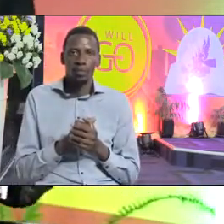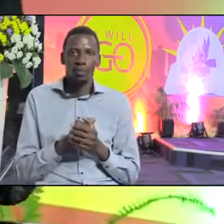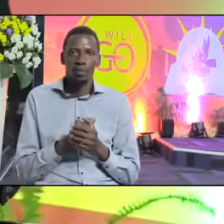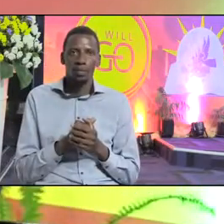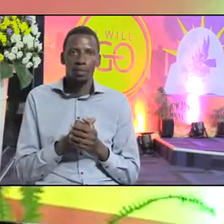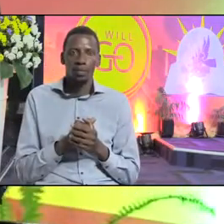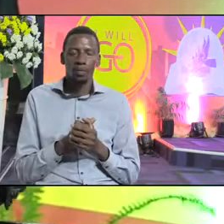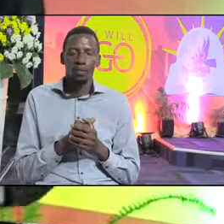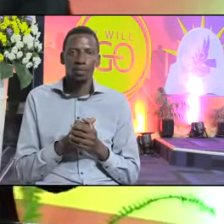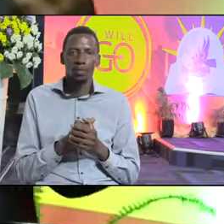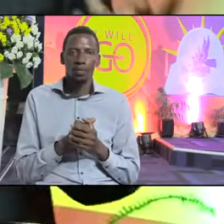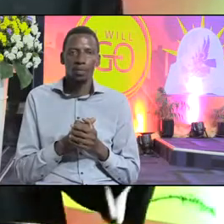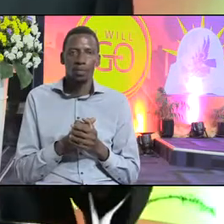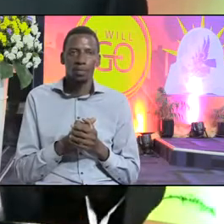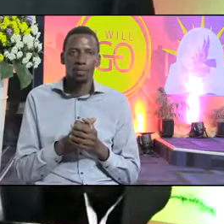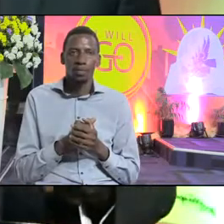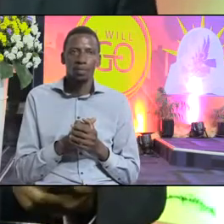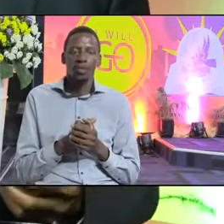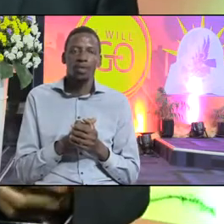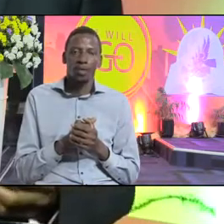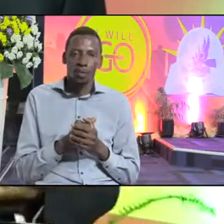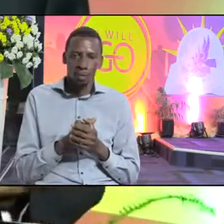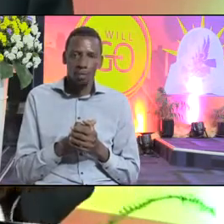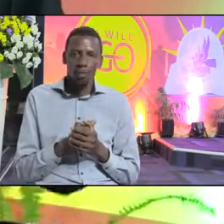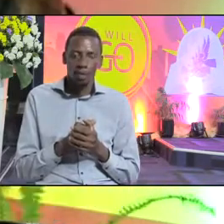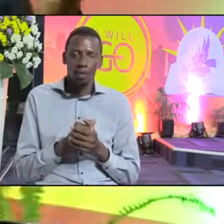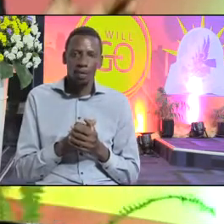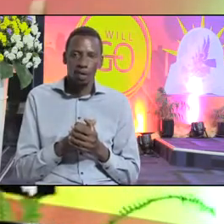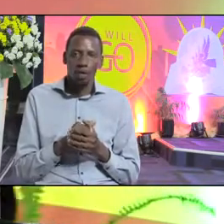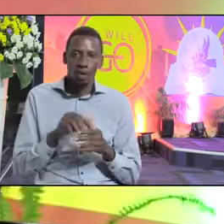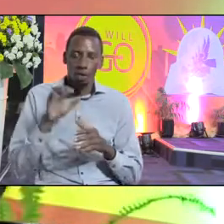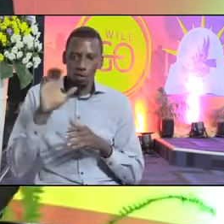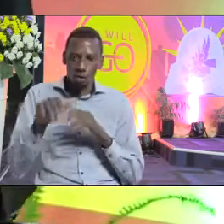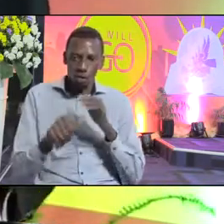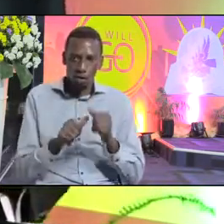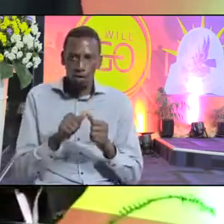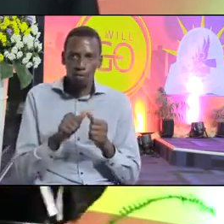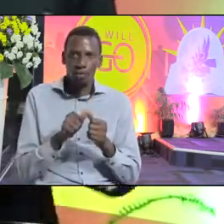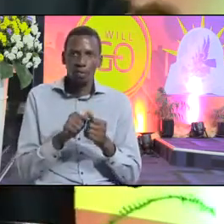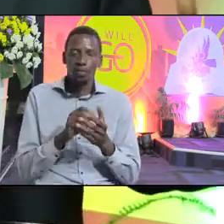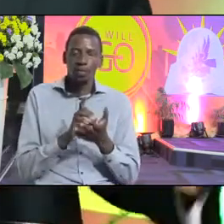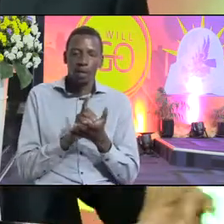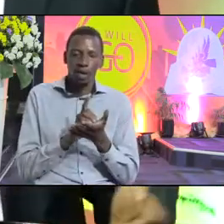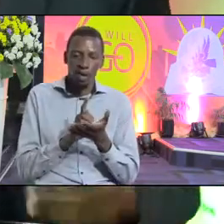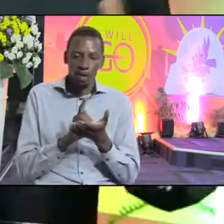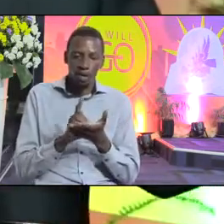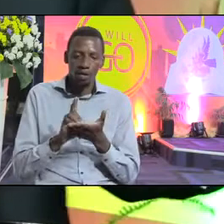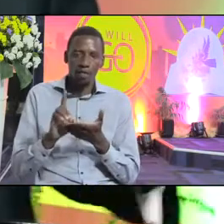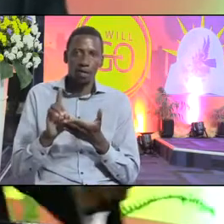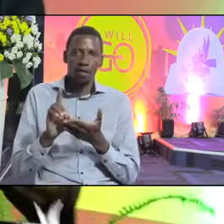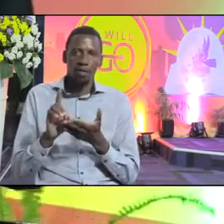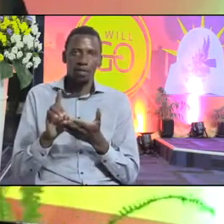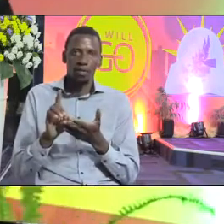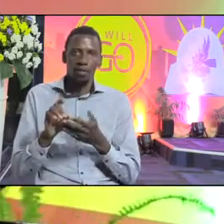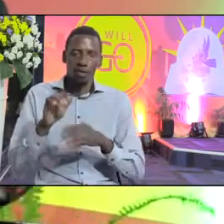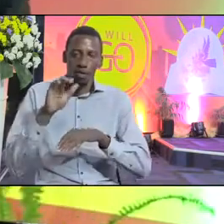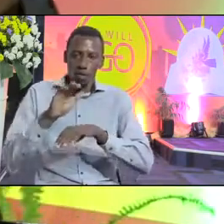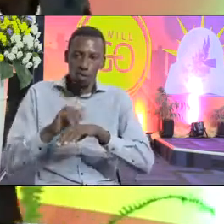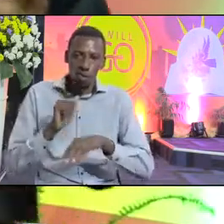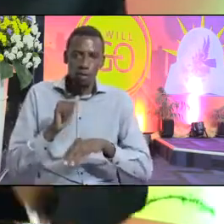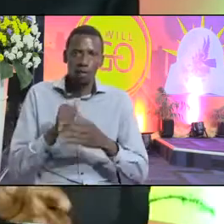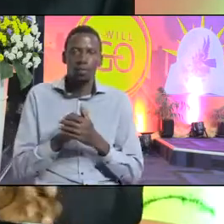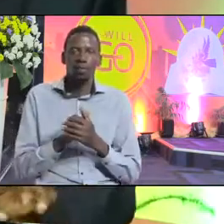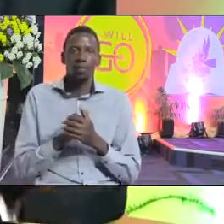Called, a divine summons. Called, a divine imperiment. Called,